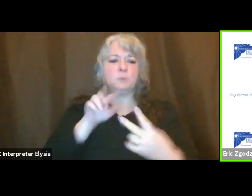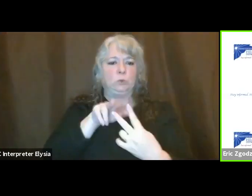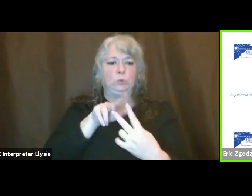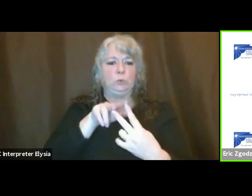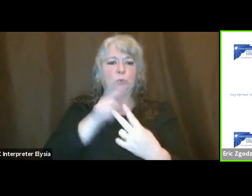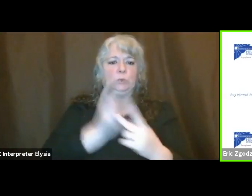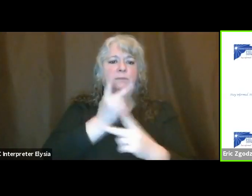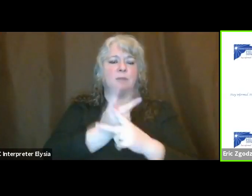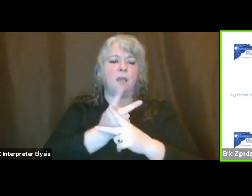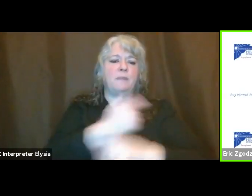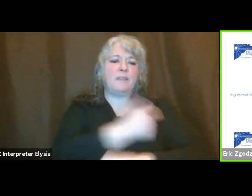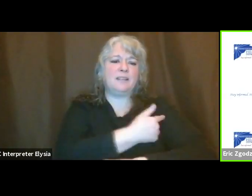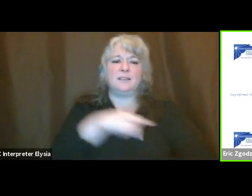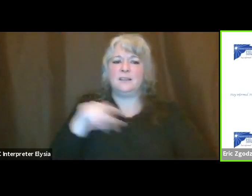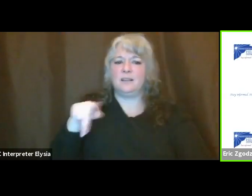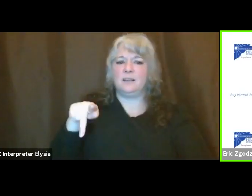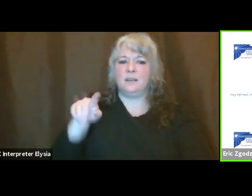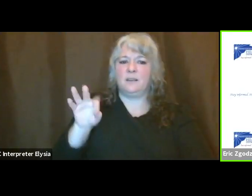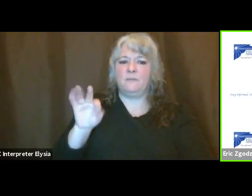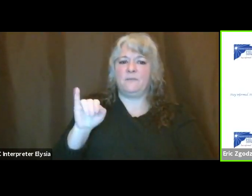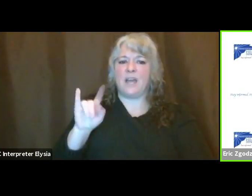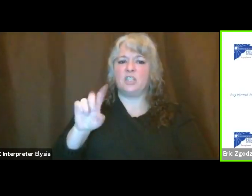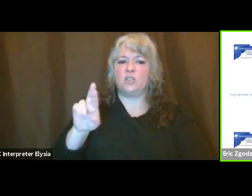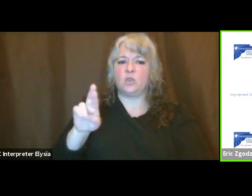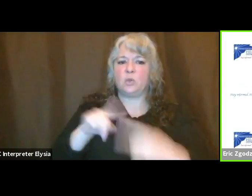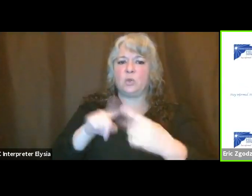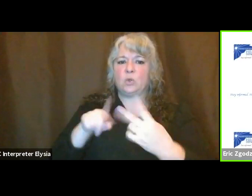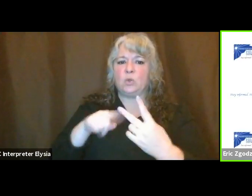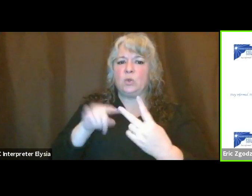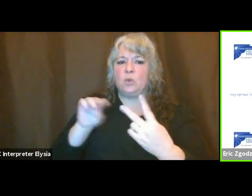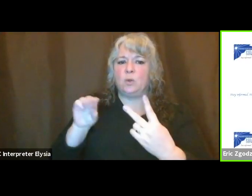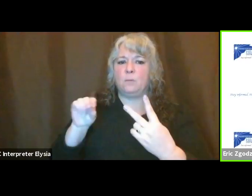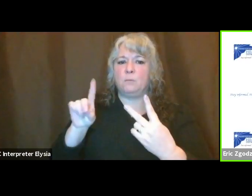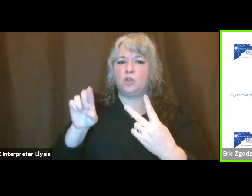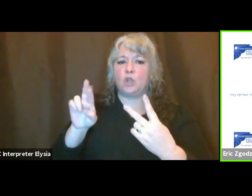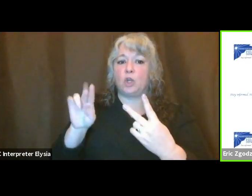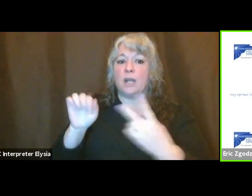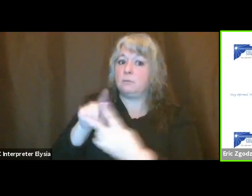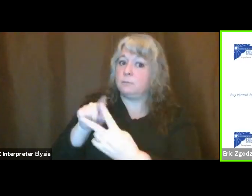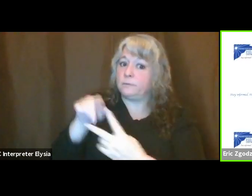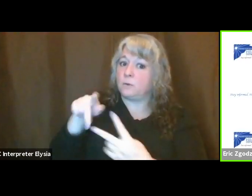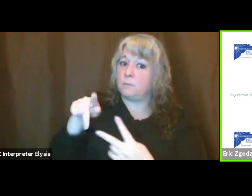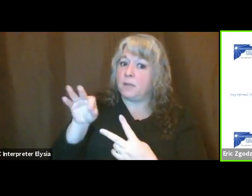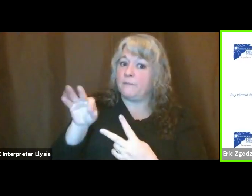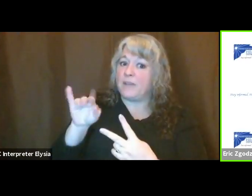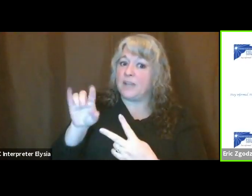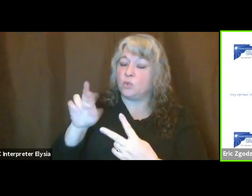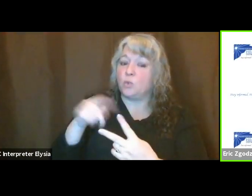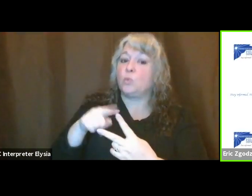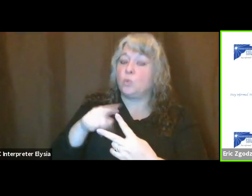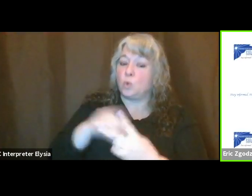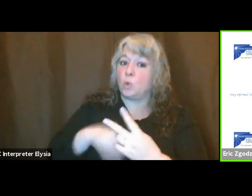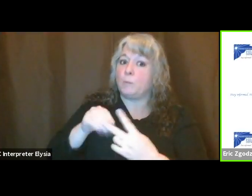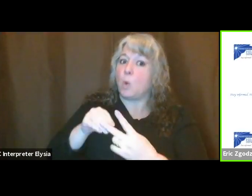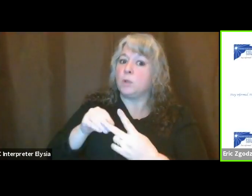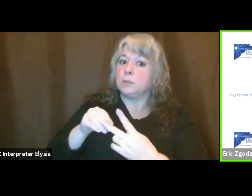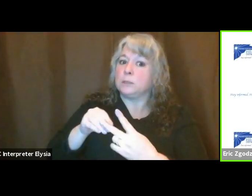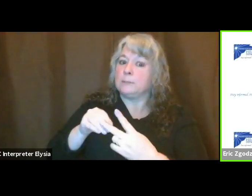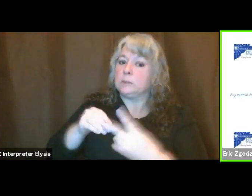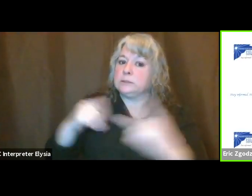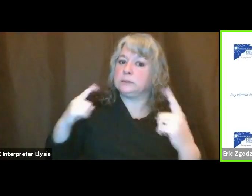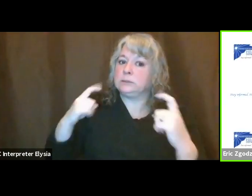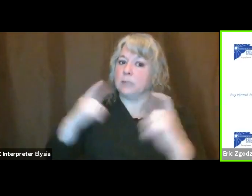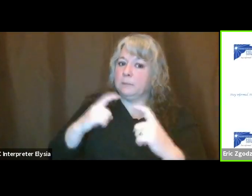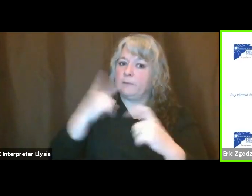a little bit trickier to use and to again make sure that you don't have waste doses. Moderna is a little bit